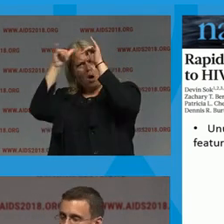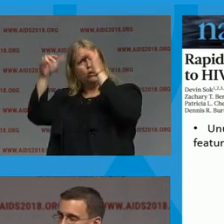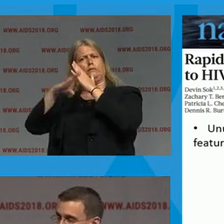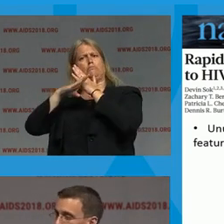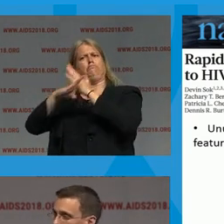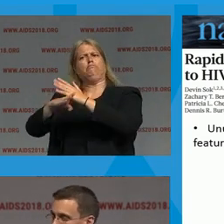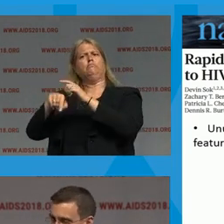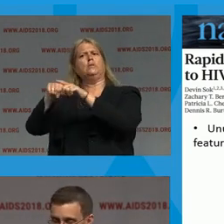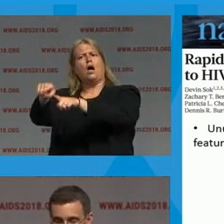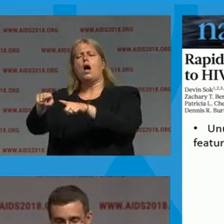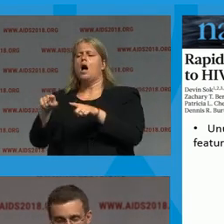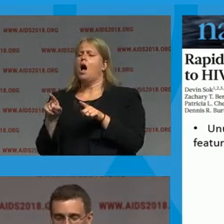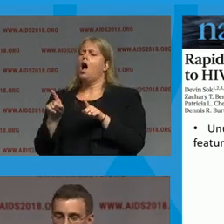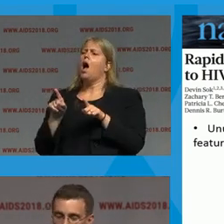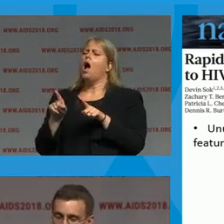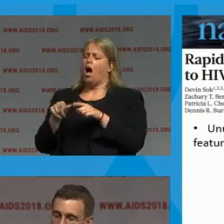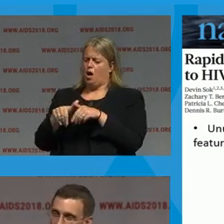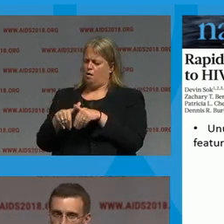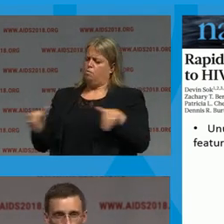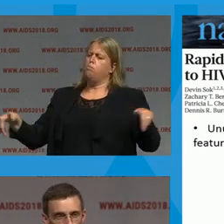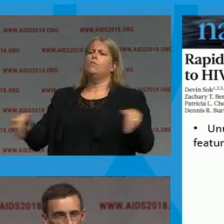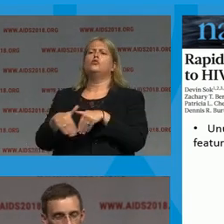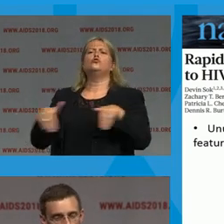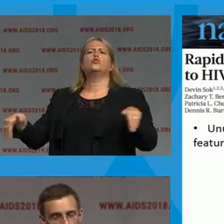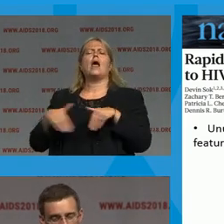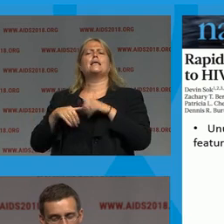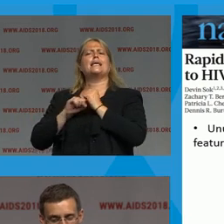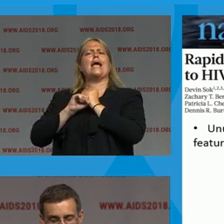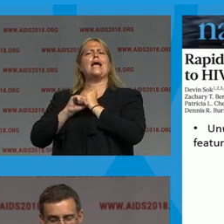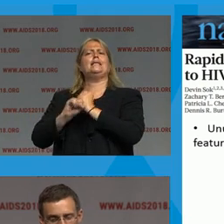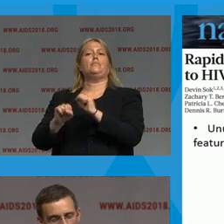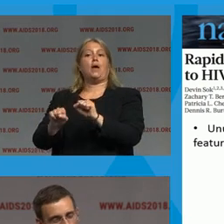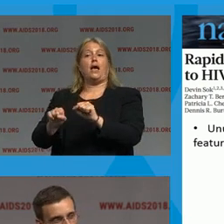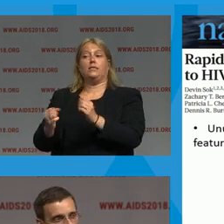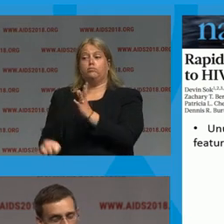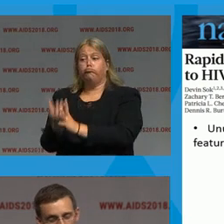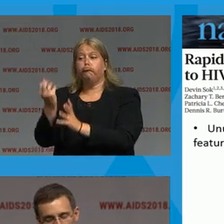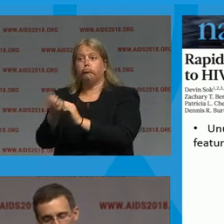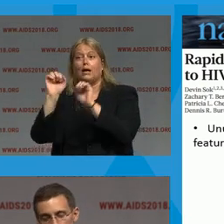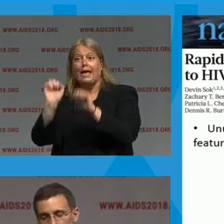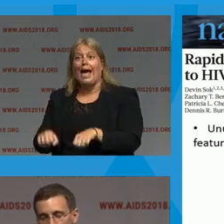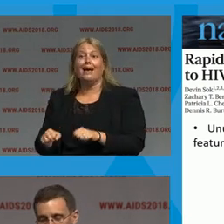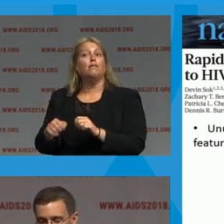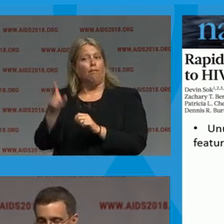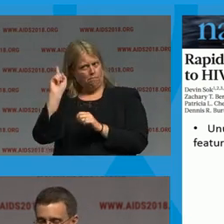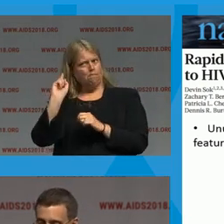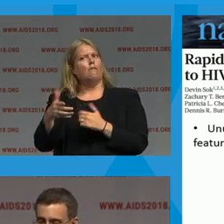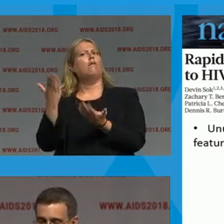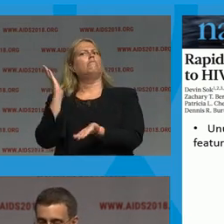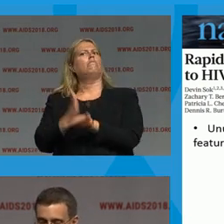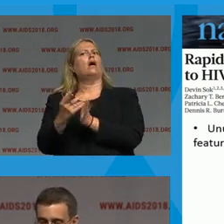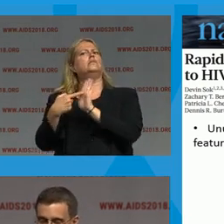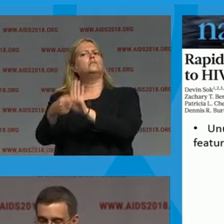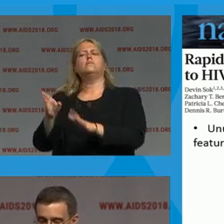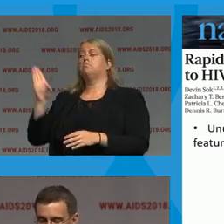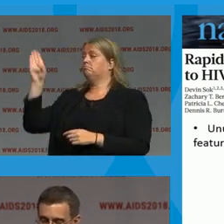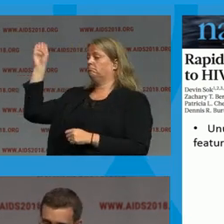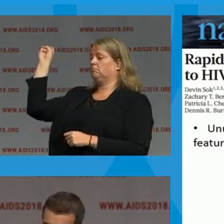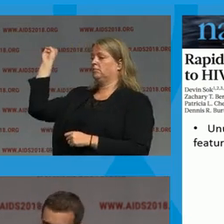special broadly neutralizing antibodies. And what the data show is that that's the case. In black, this is the breadth